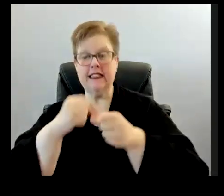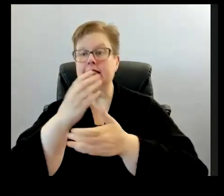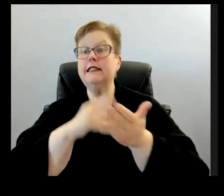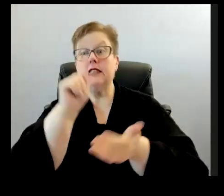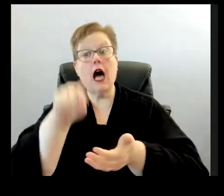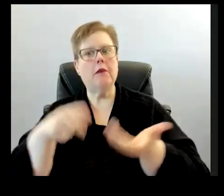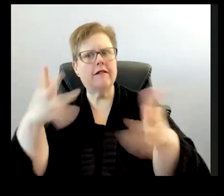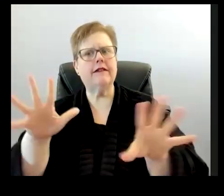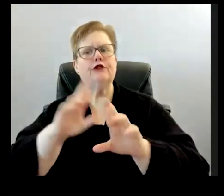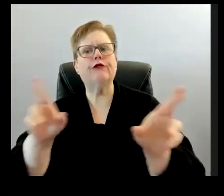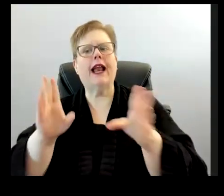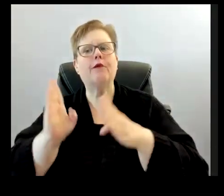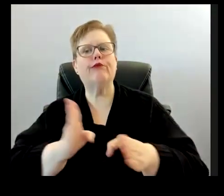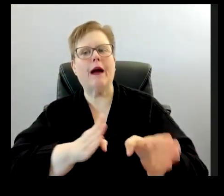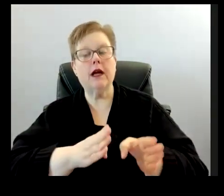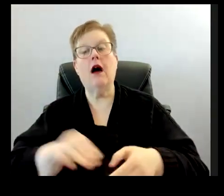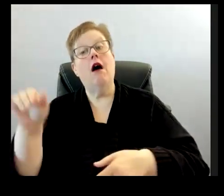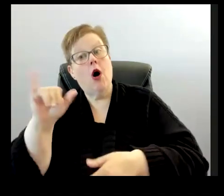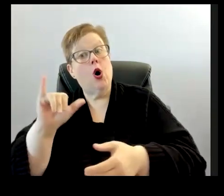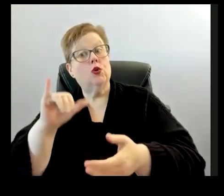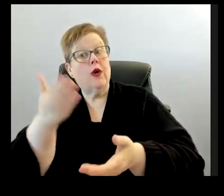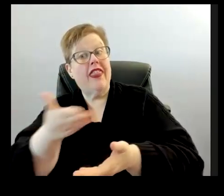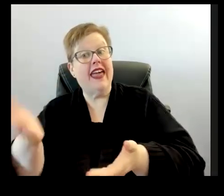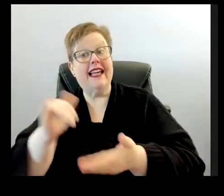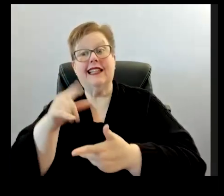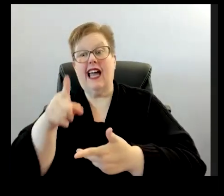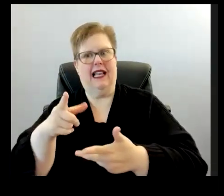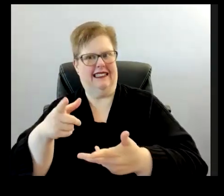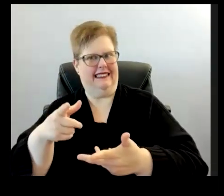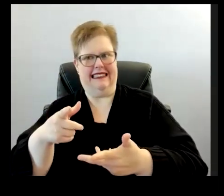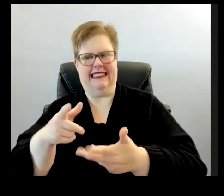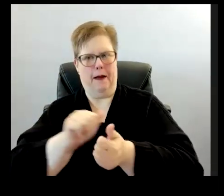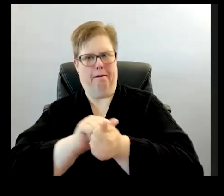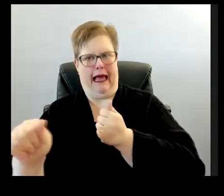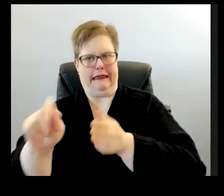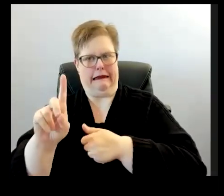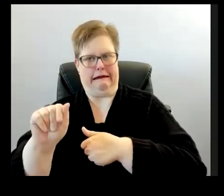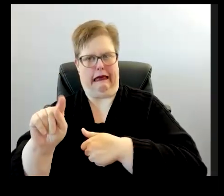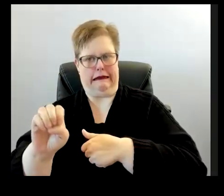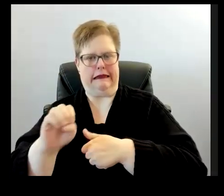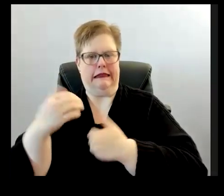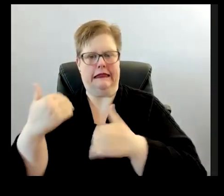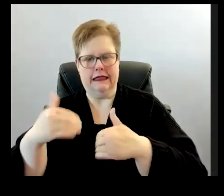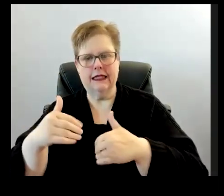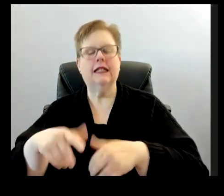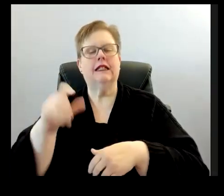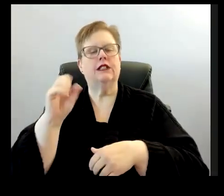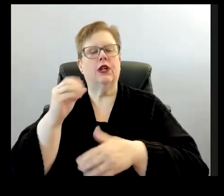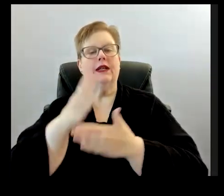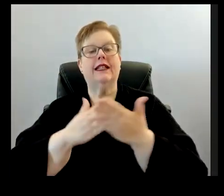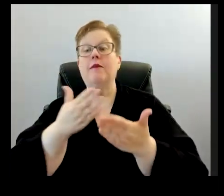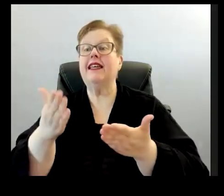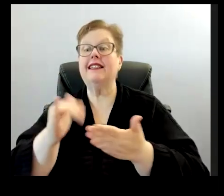of time, but it can also be things that are past their best by date. So, in this metaphor, things that are a bit